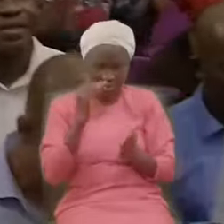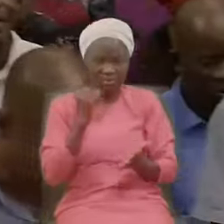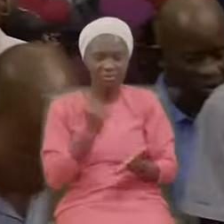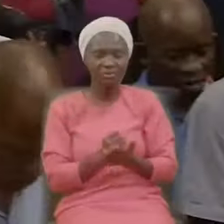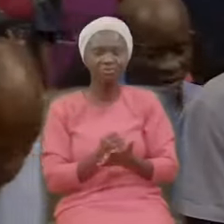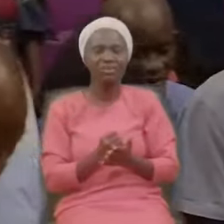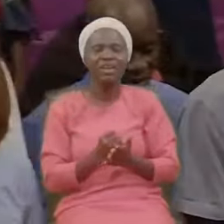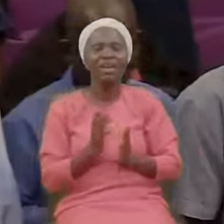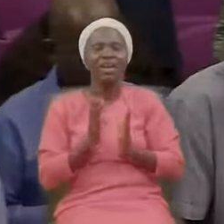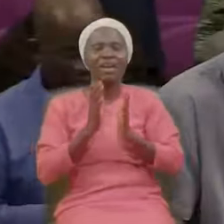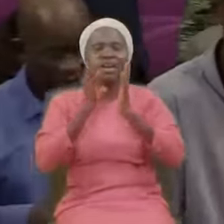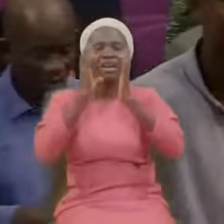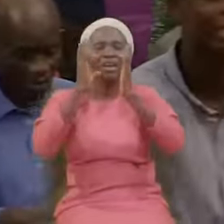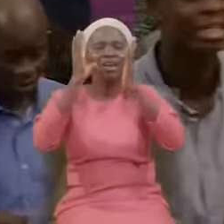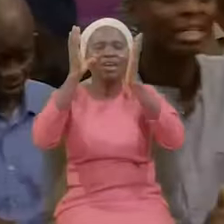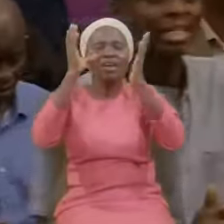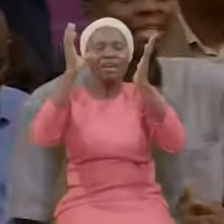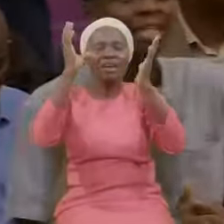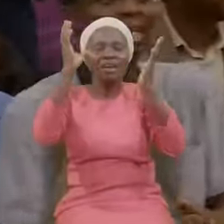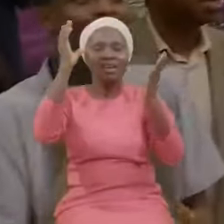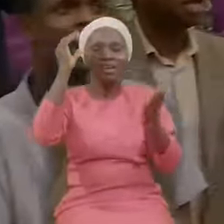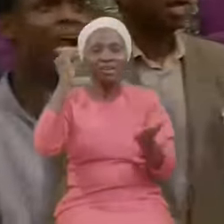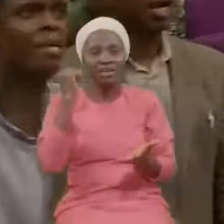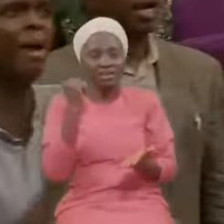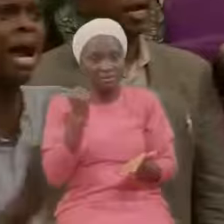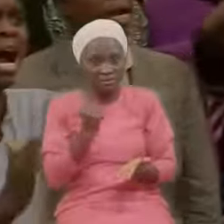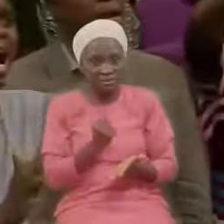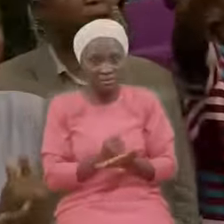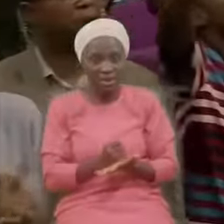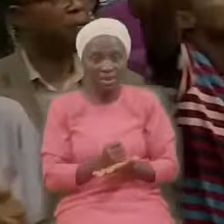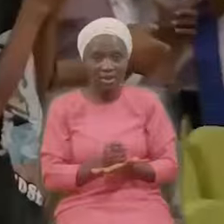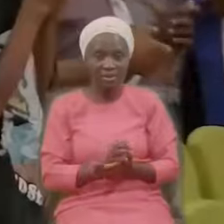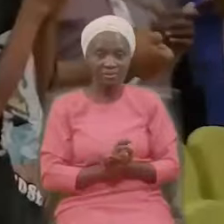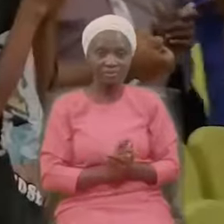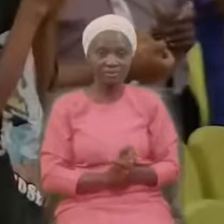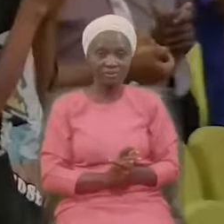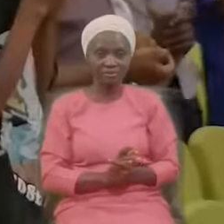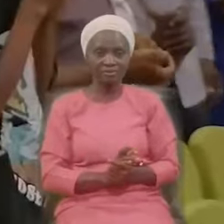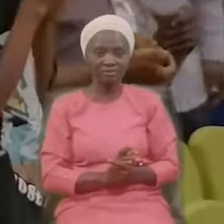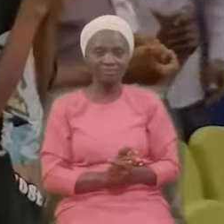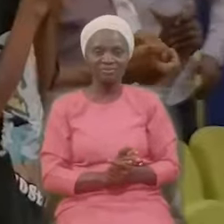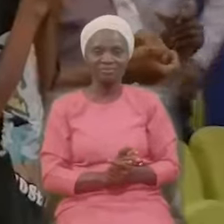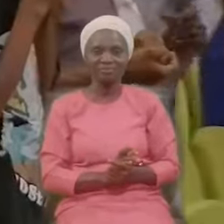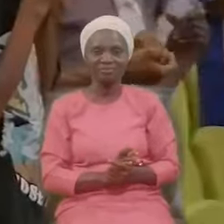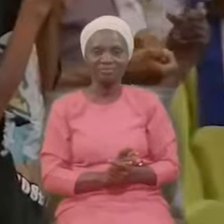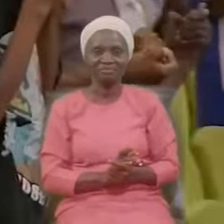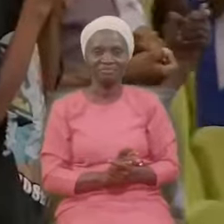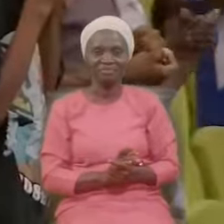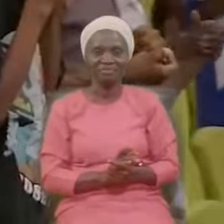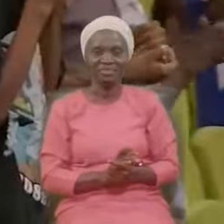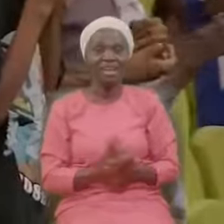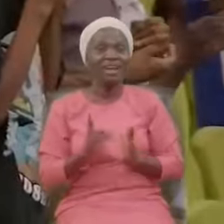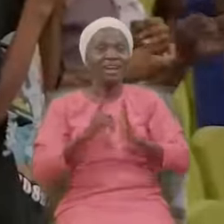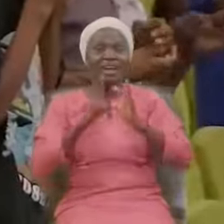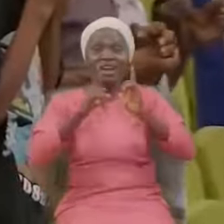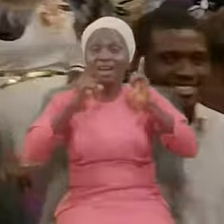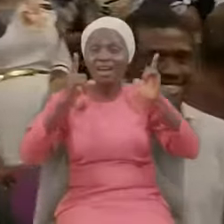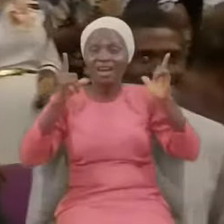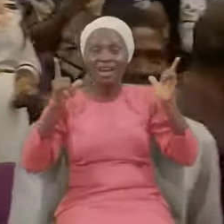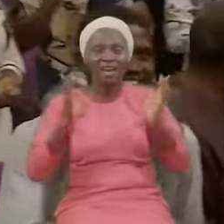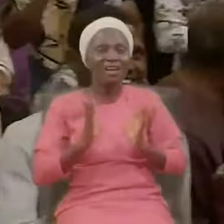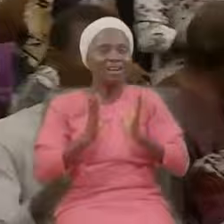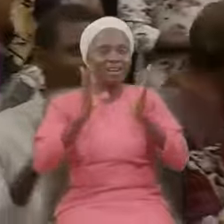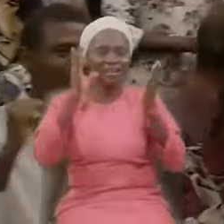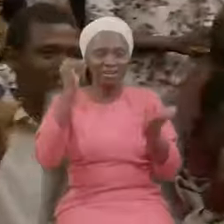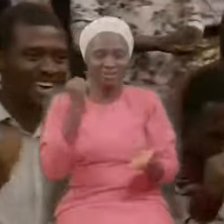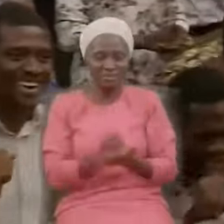Give me the final amen for tonight. No, that's not loud enough. Give me a very loud